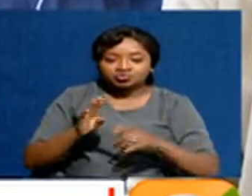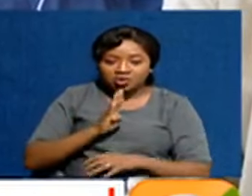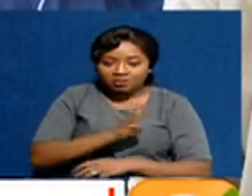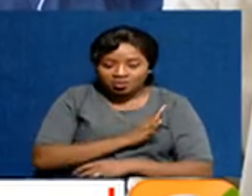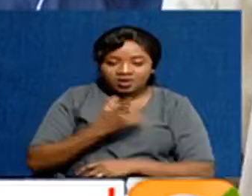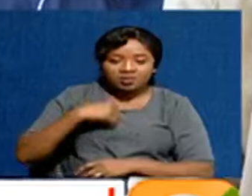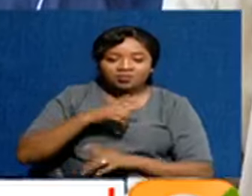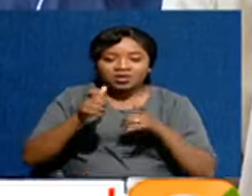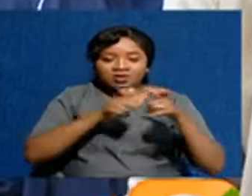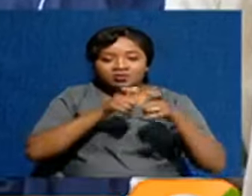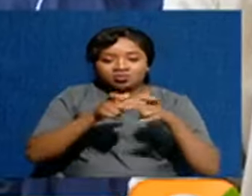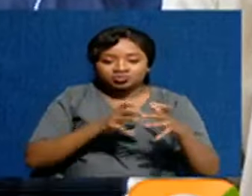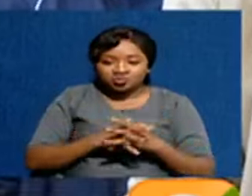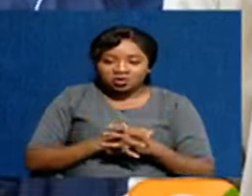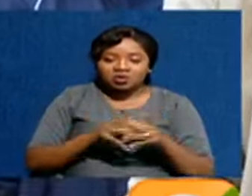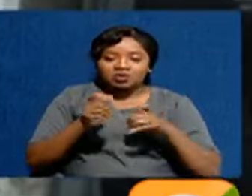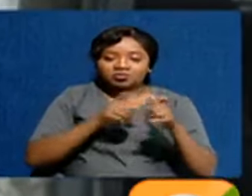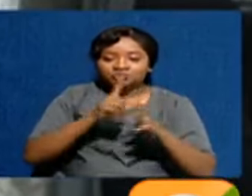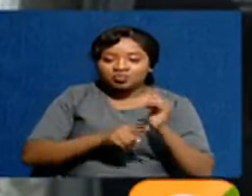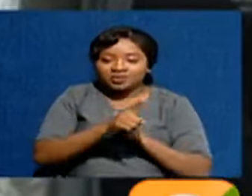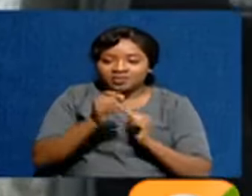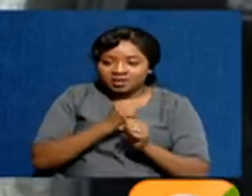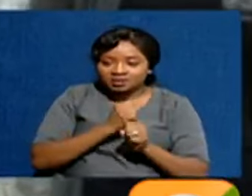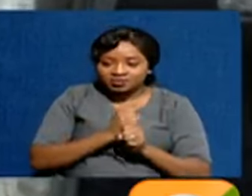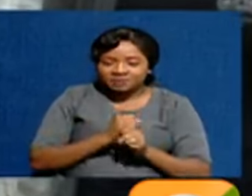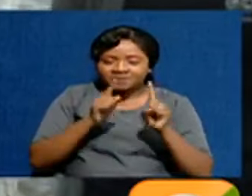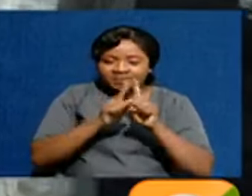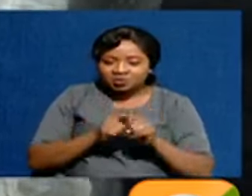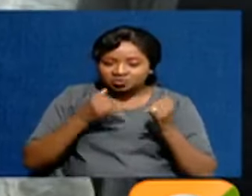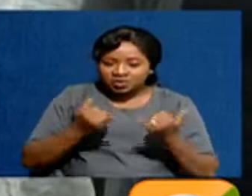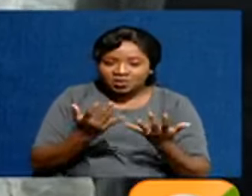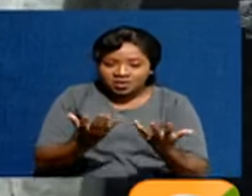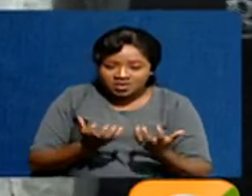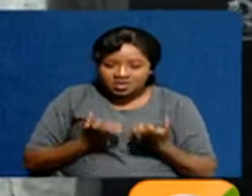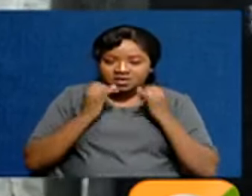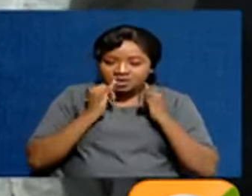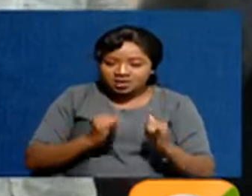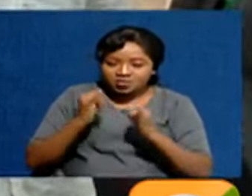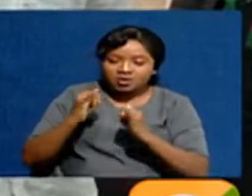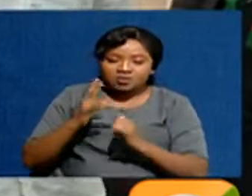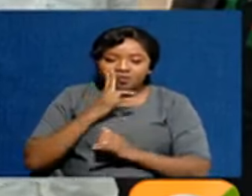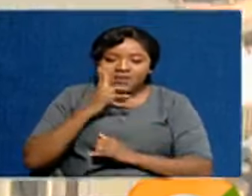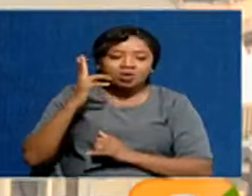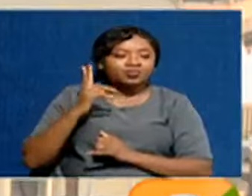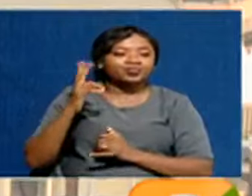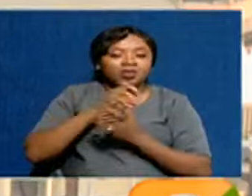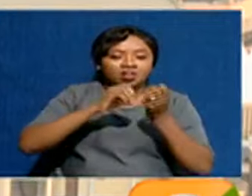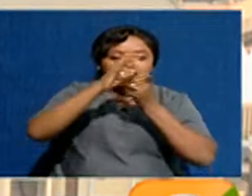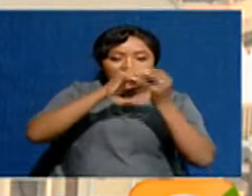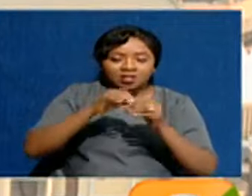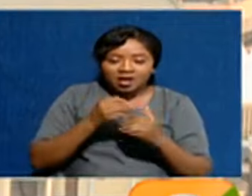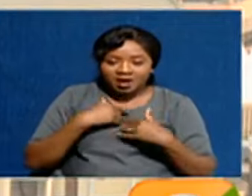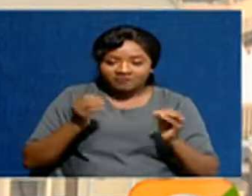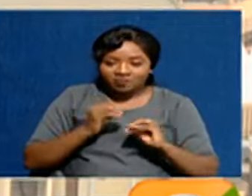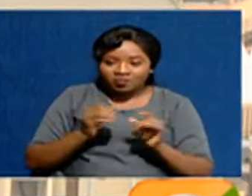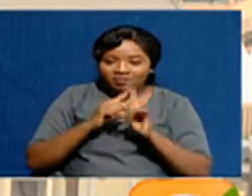regulate what they do. Even as the market for new smoke-free nicotine products continues to grow, sector players